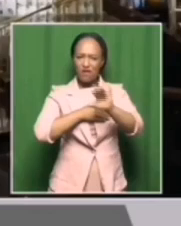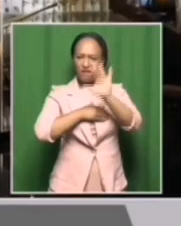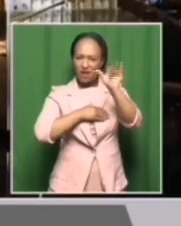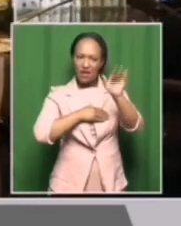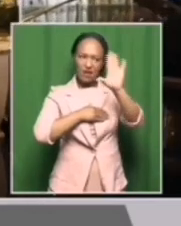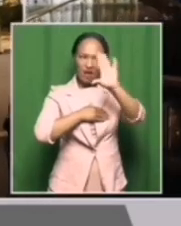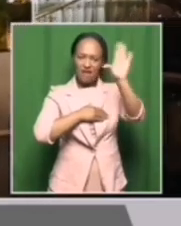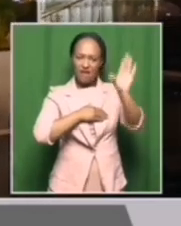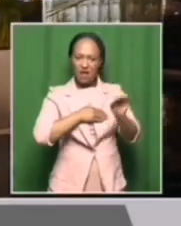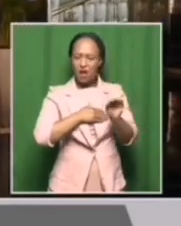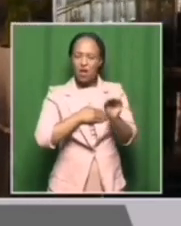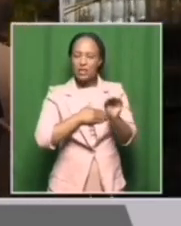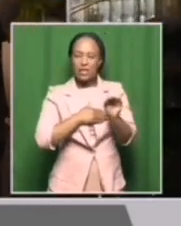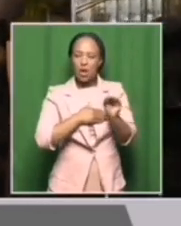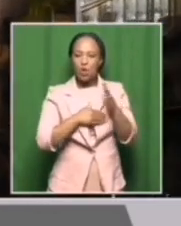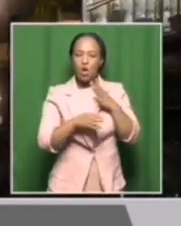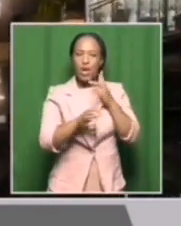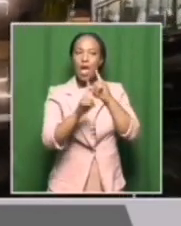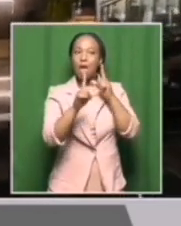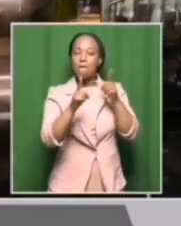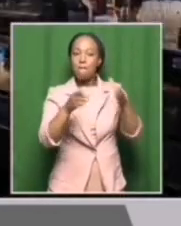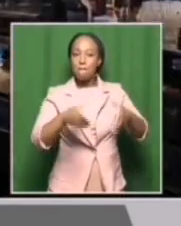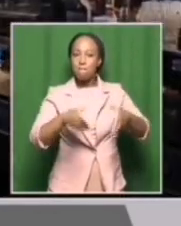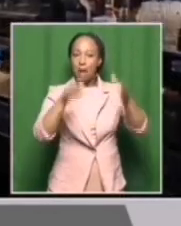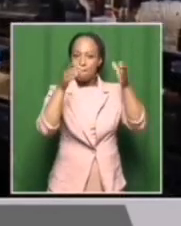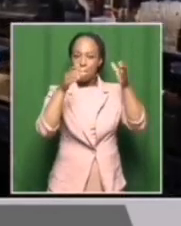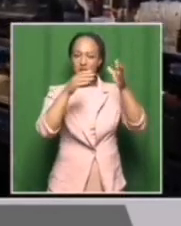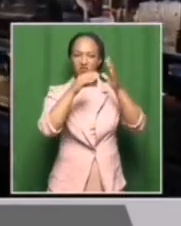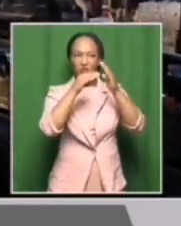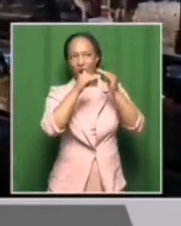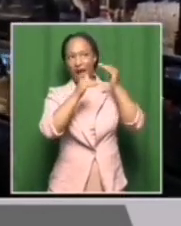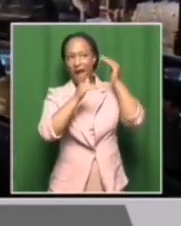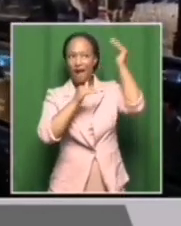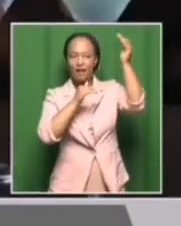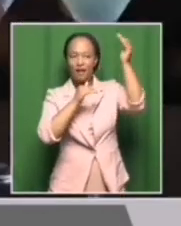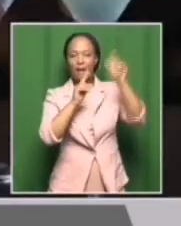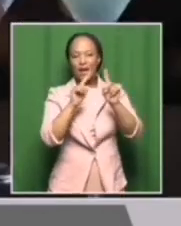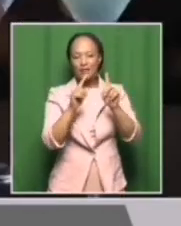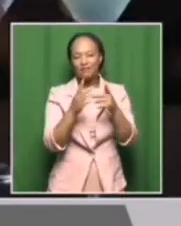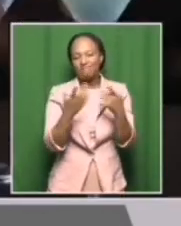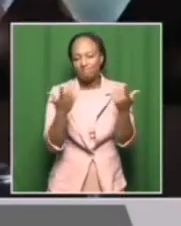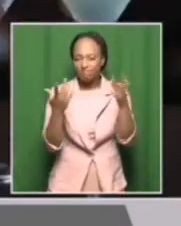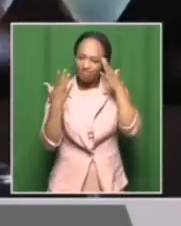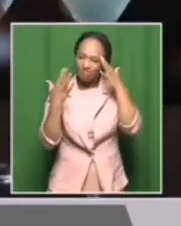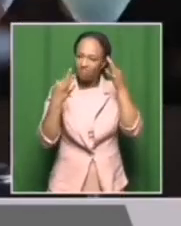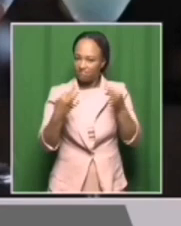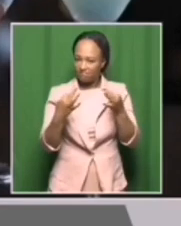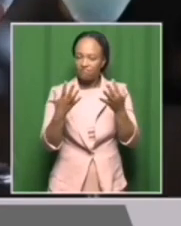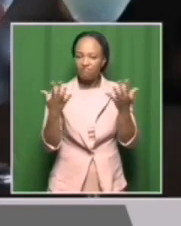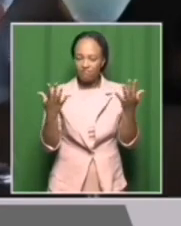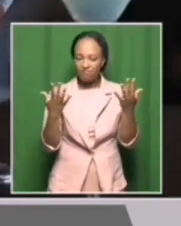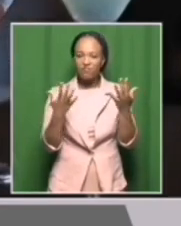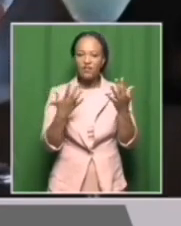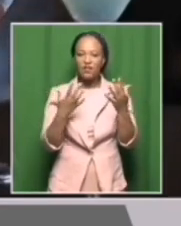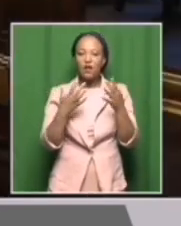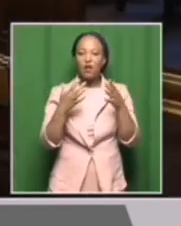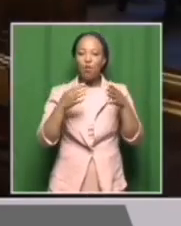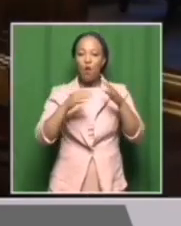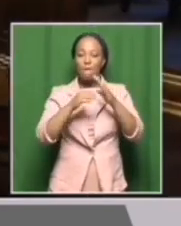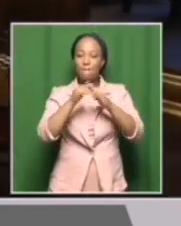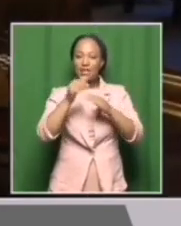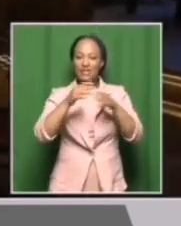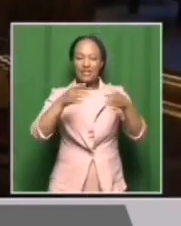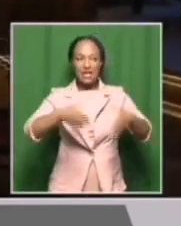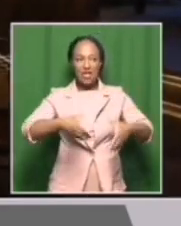but we landed up going up that high. And then, yes, we thought, you know what? Alta 234 at the top of the building,